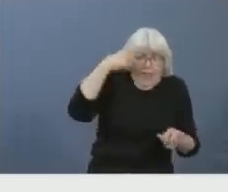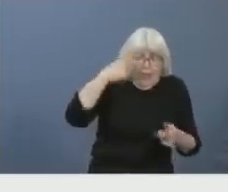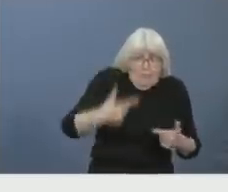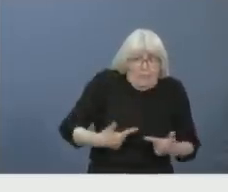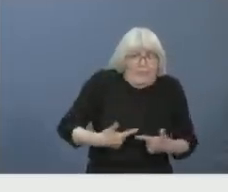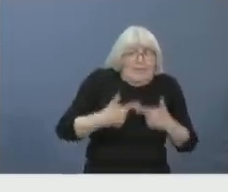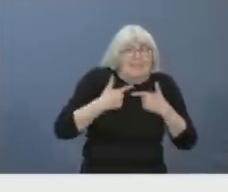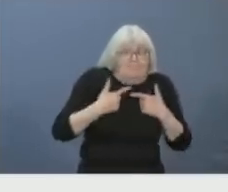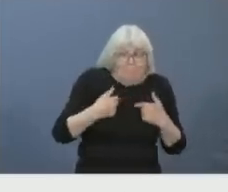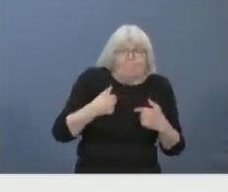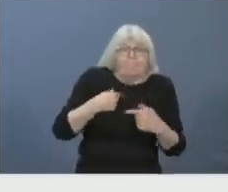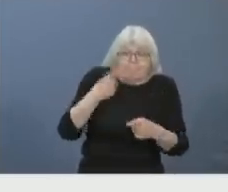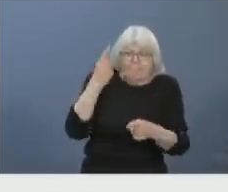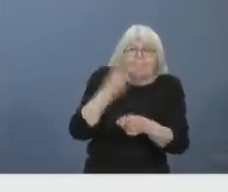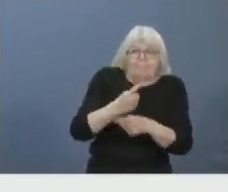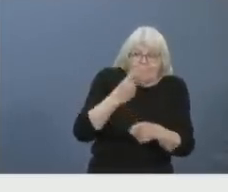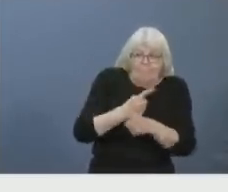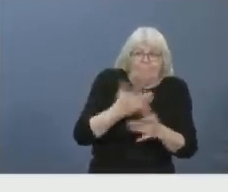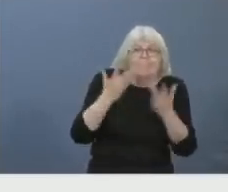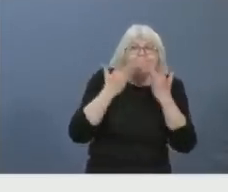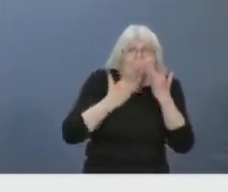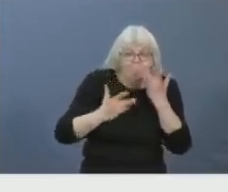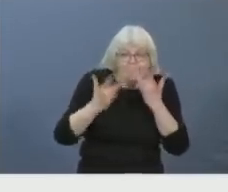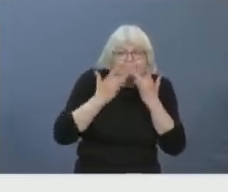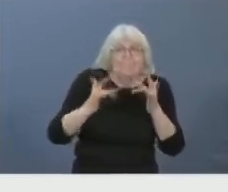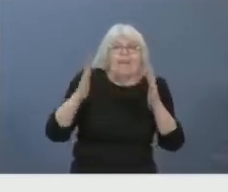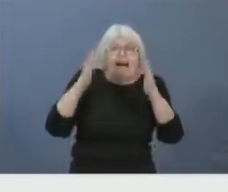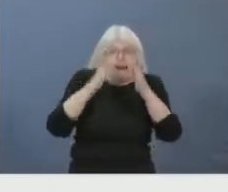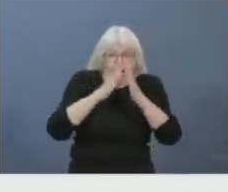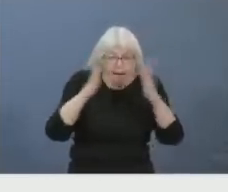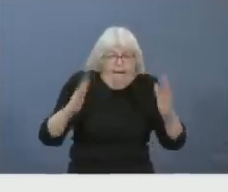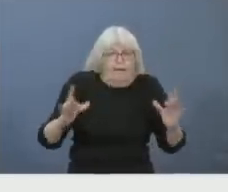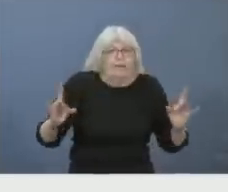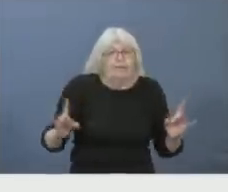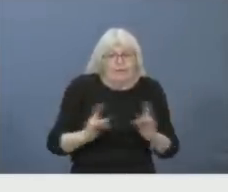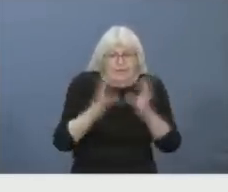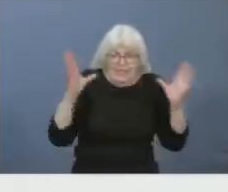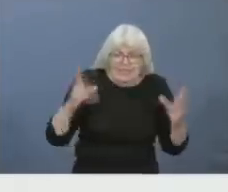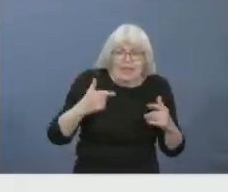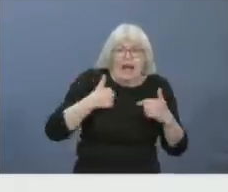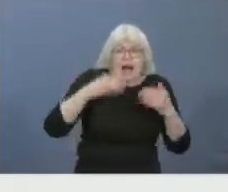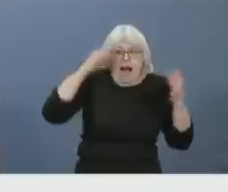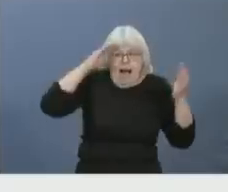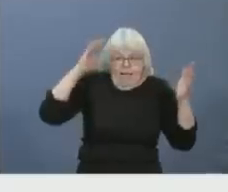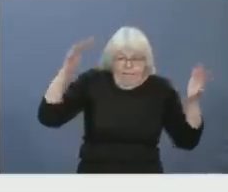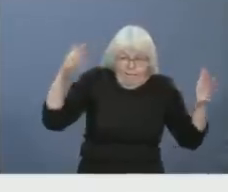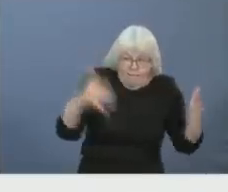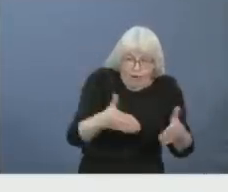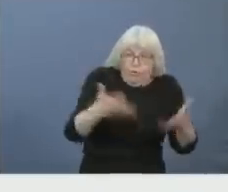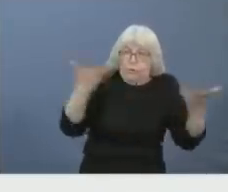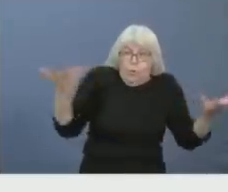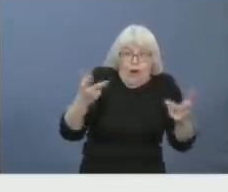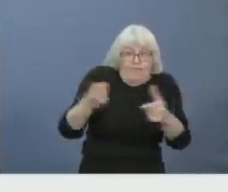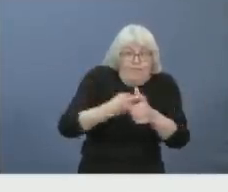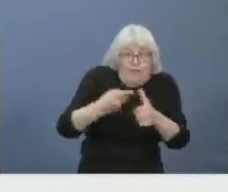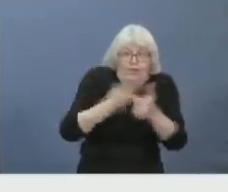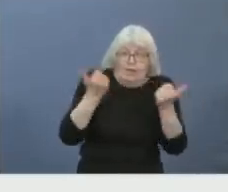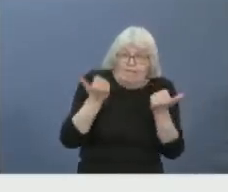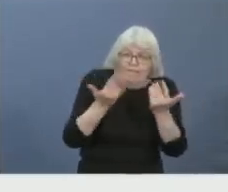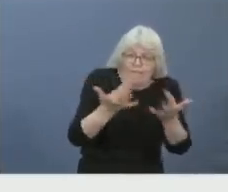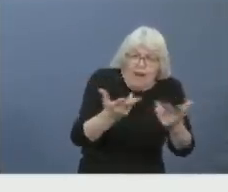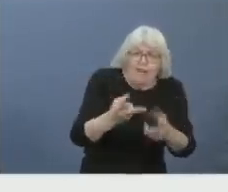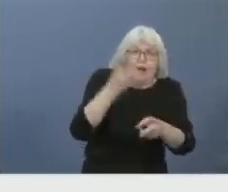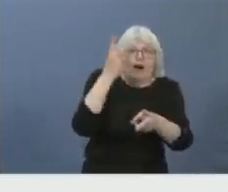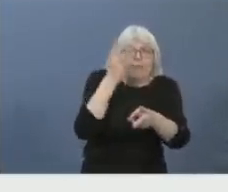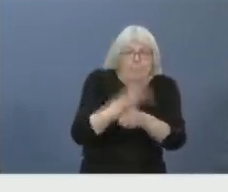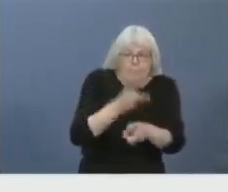There's no question about that. Right now, we got to get through these fires. We'll try to keep people safe and